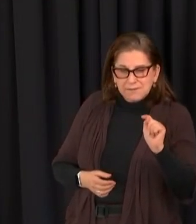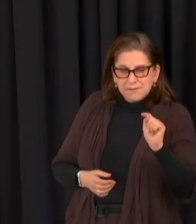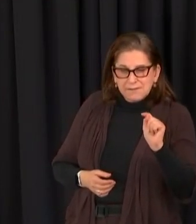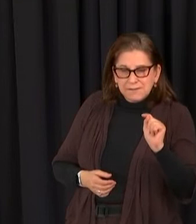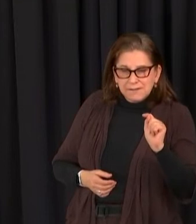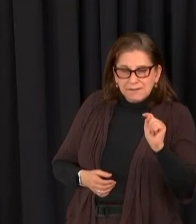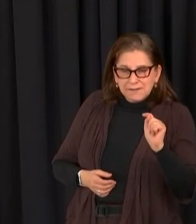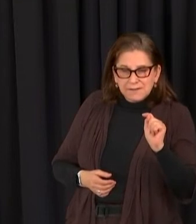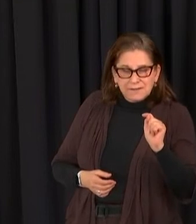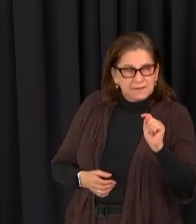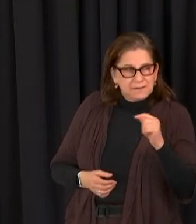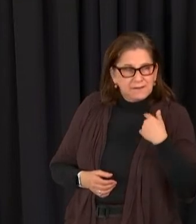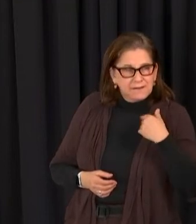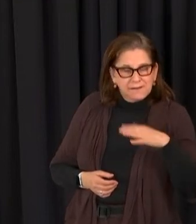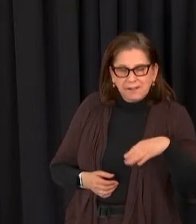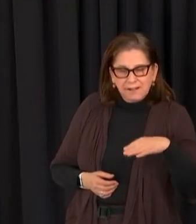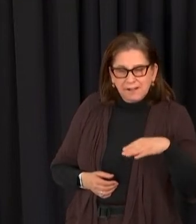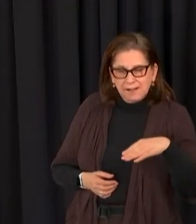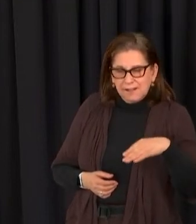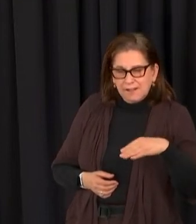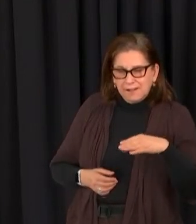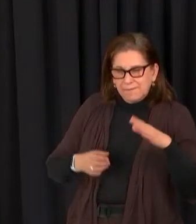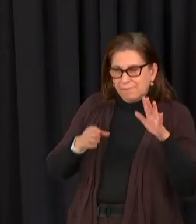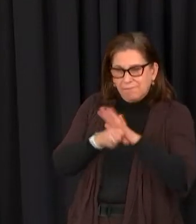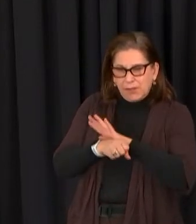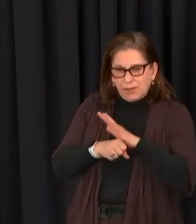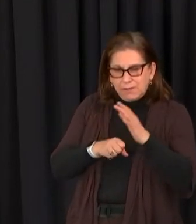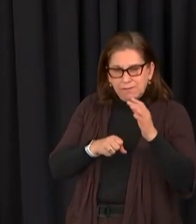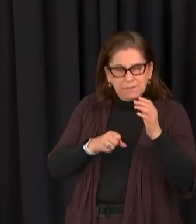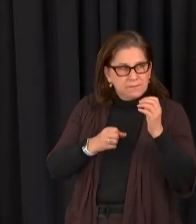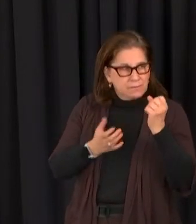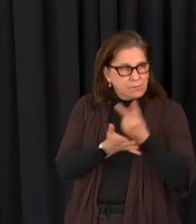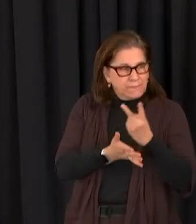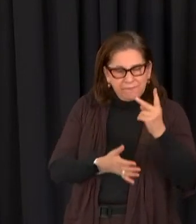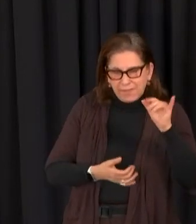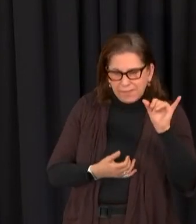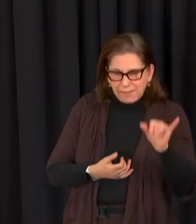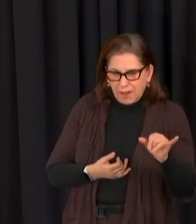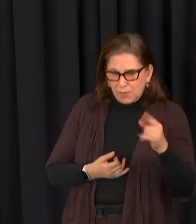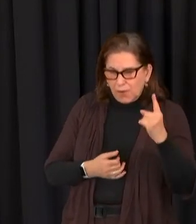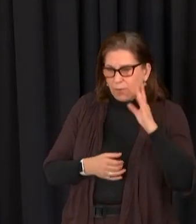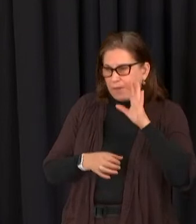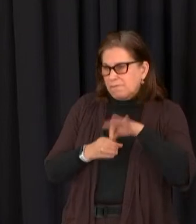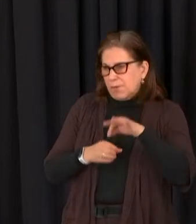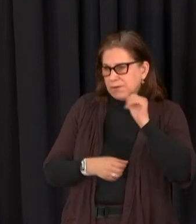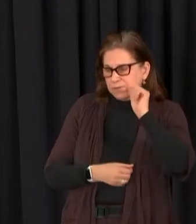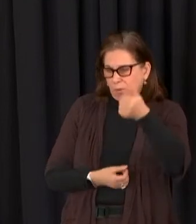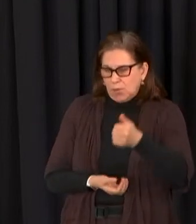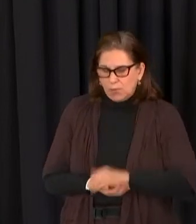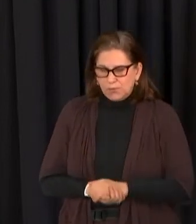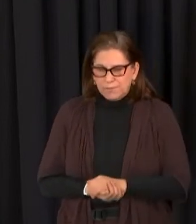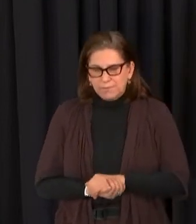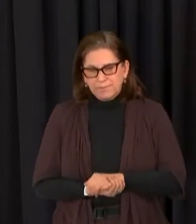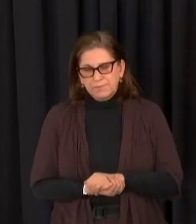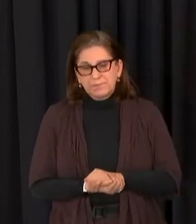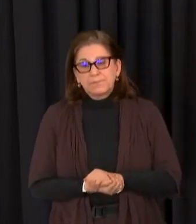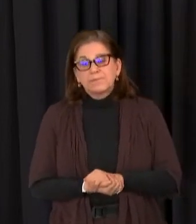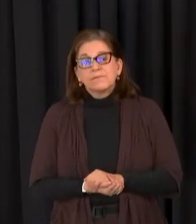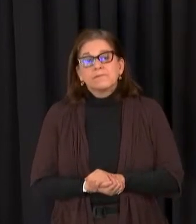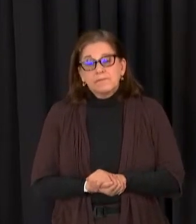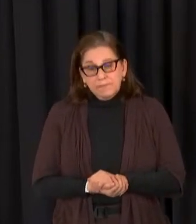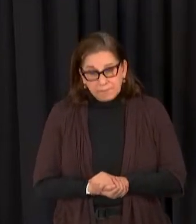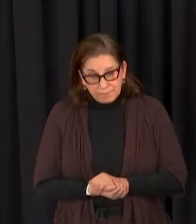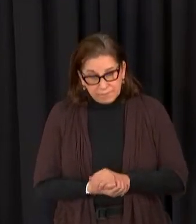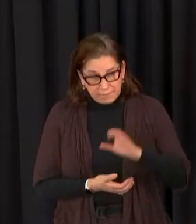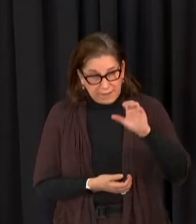the rules around this, and it's not completely approved yet. I think the House will vote on it tomorrow. If it is like